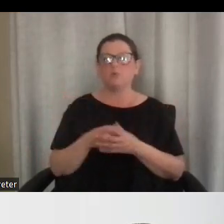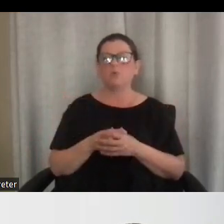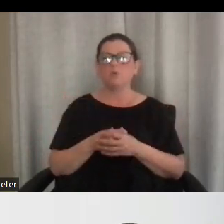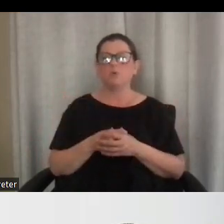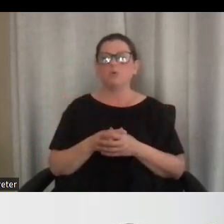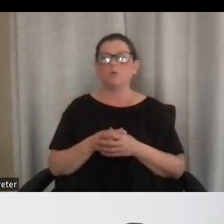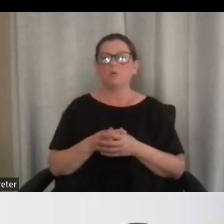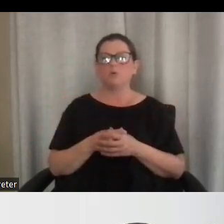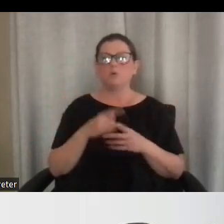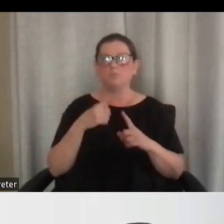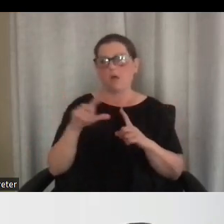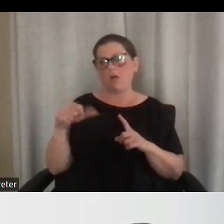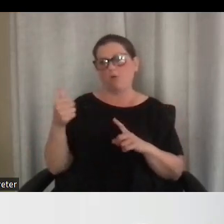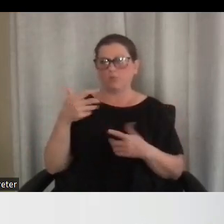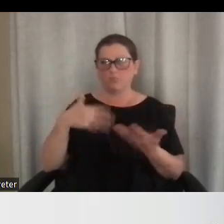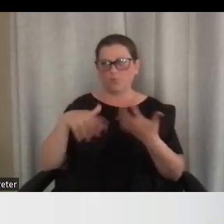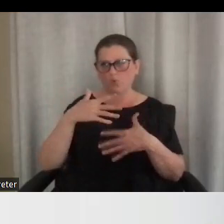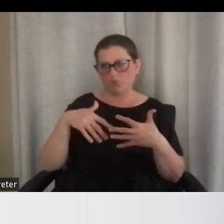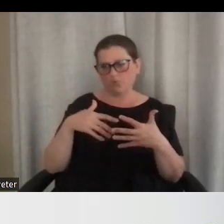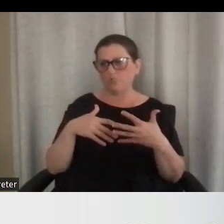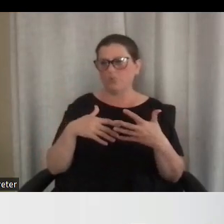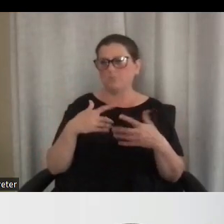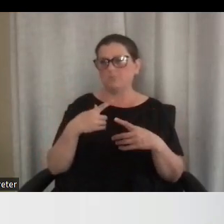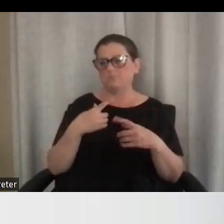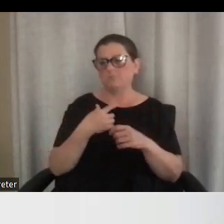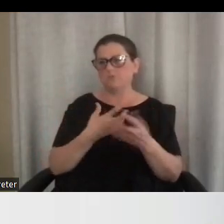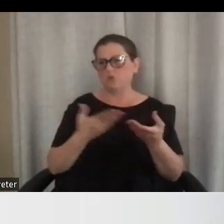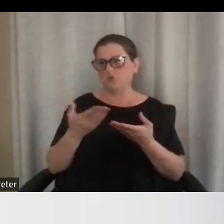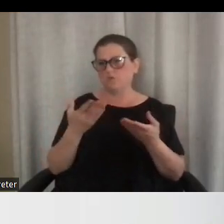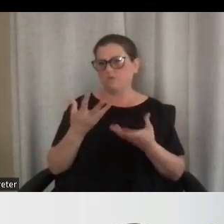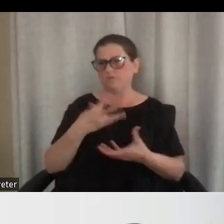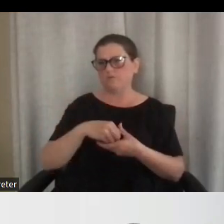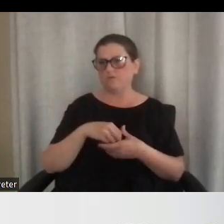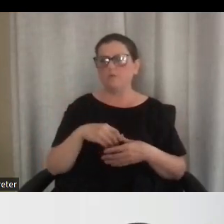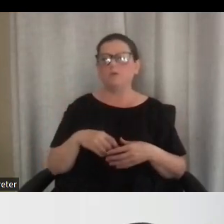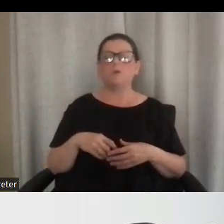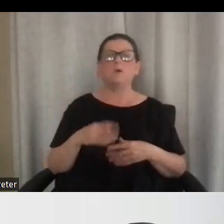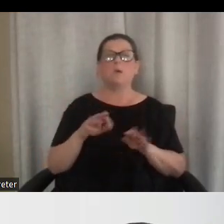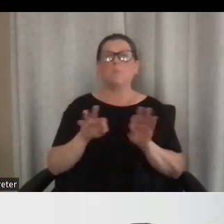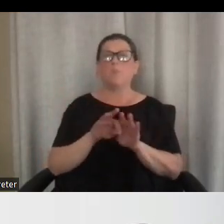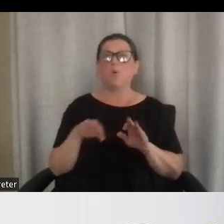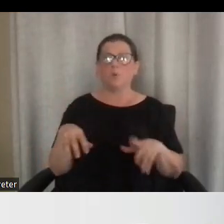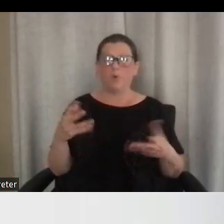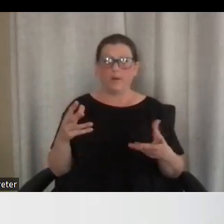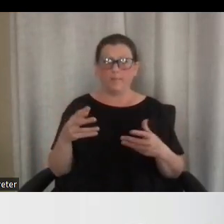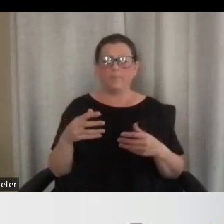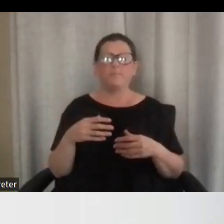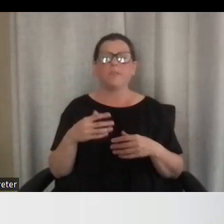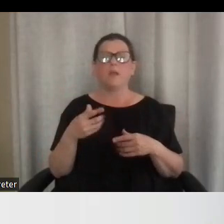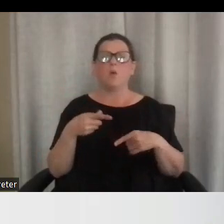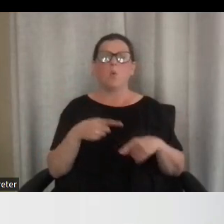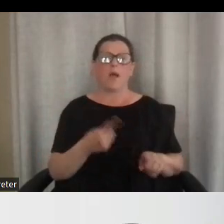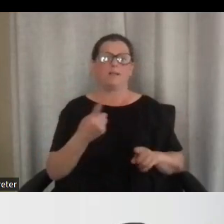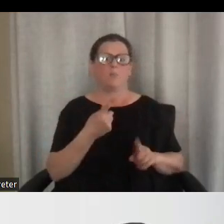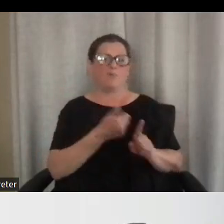and other kind of social support and safety net services. And an important part of this work is that while someone might be